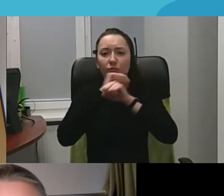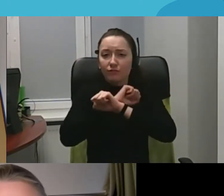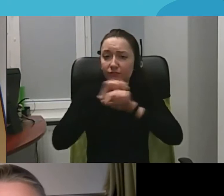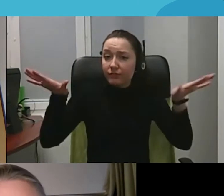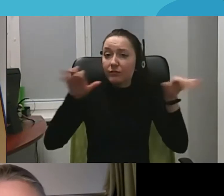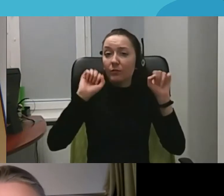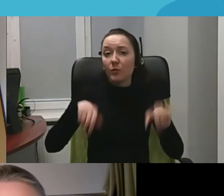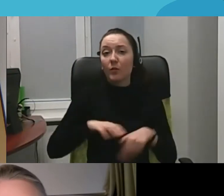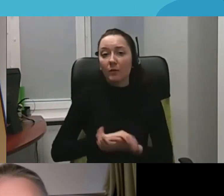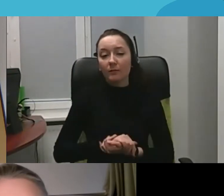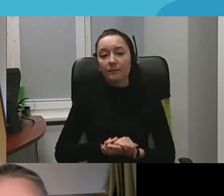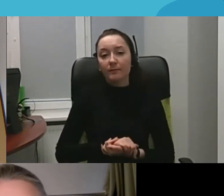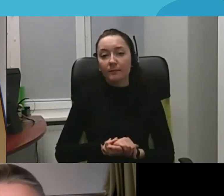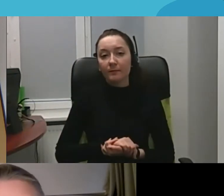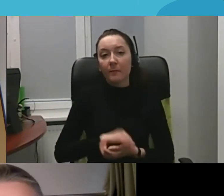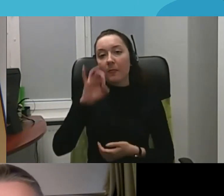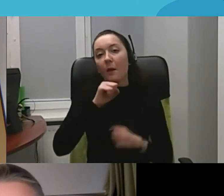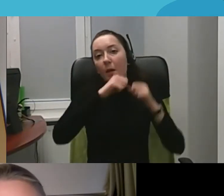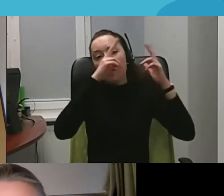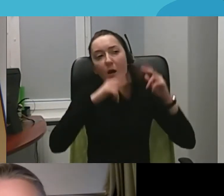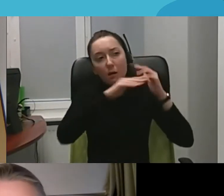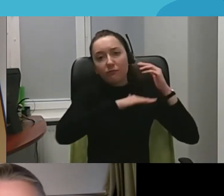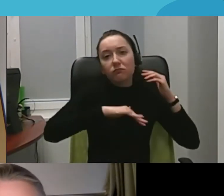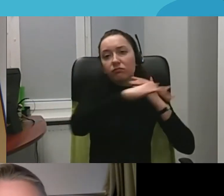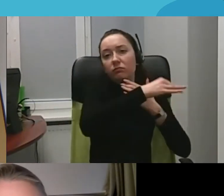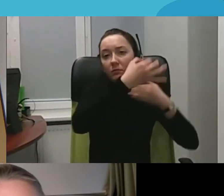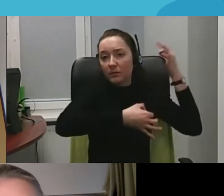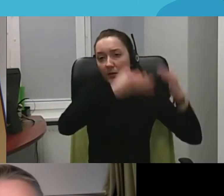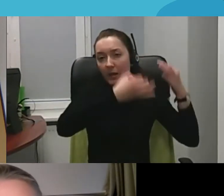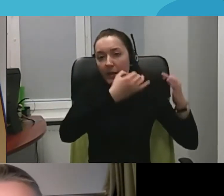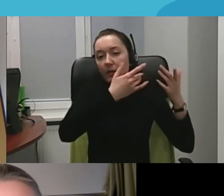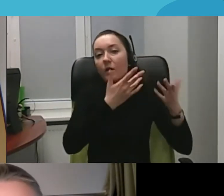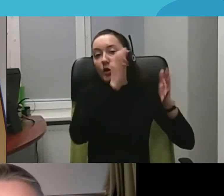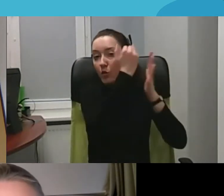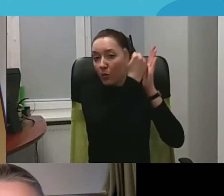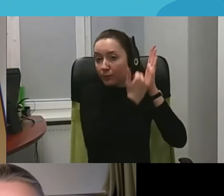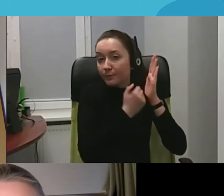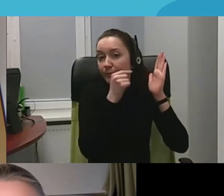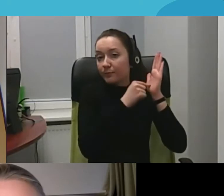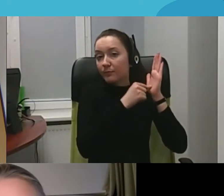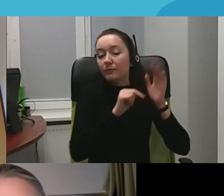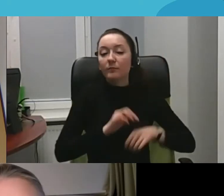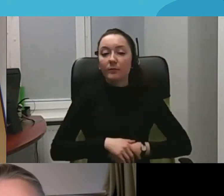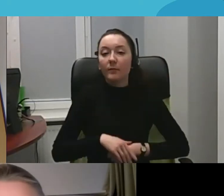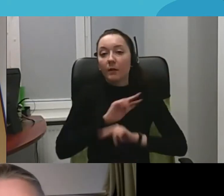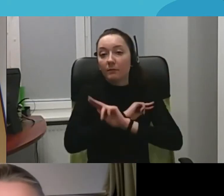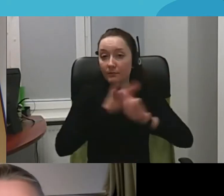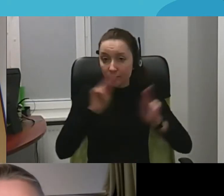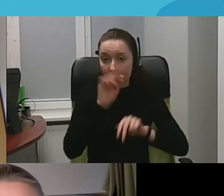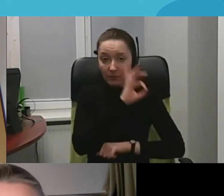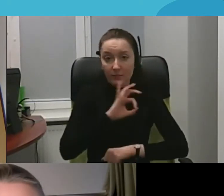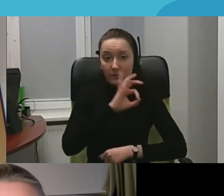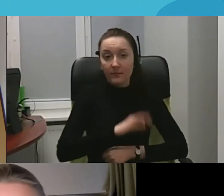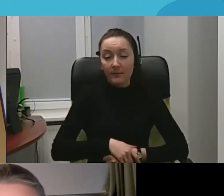human rights law standards that we remind in Annex, all the applicable conventions and norms. Because all the